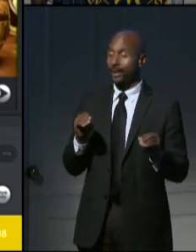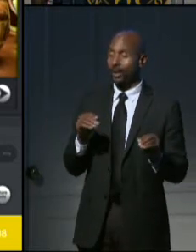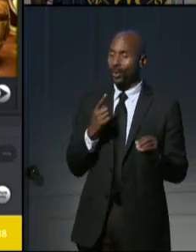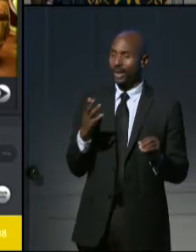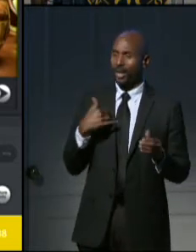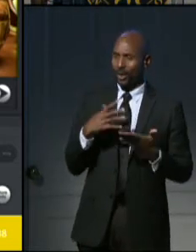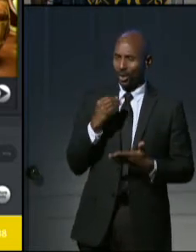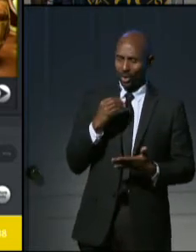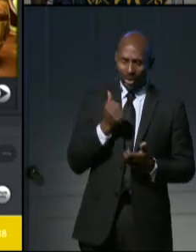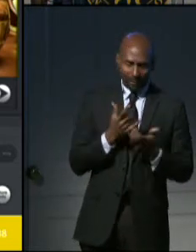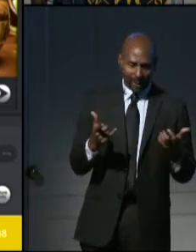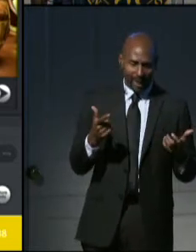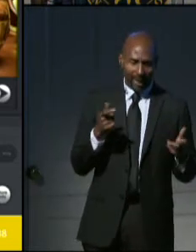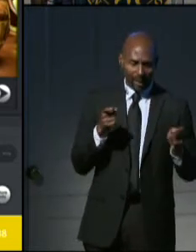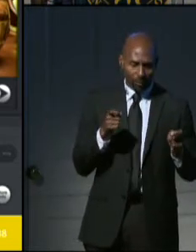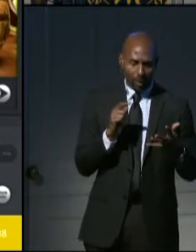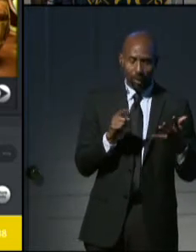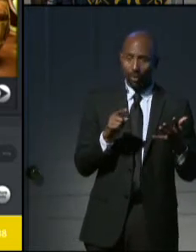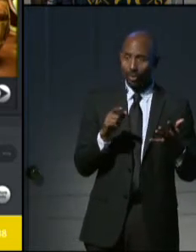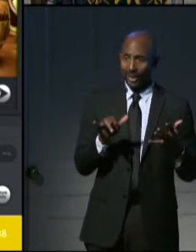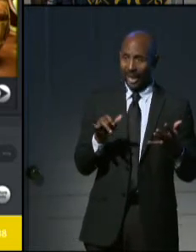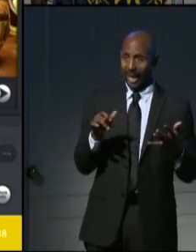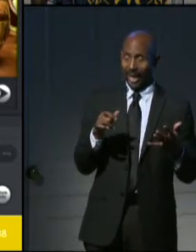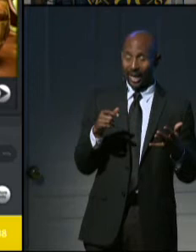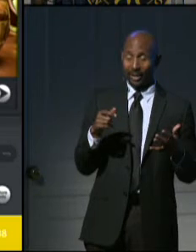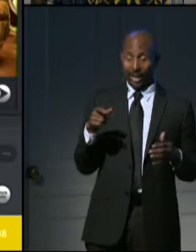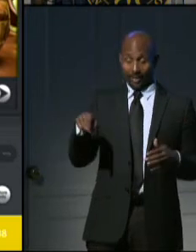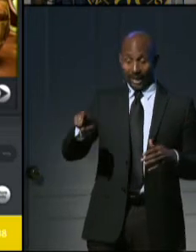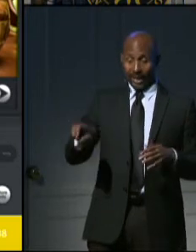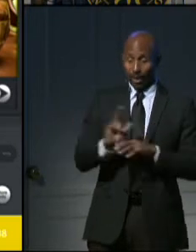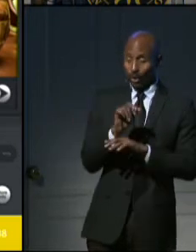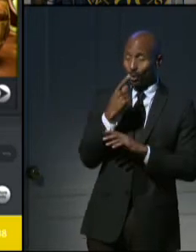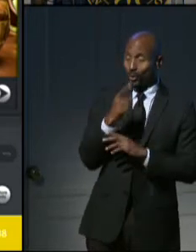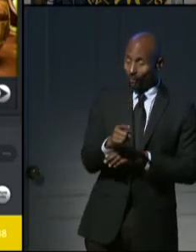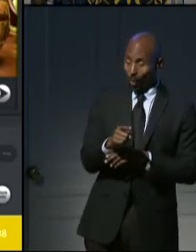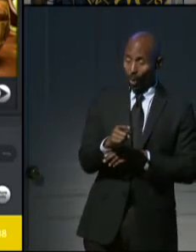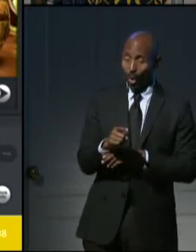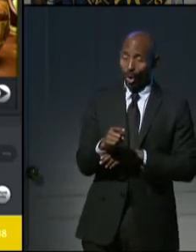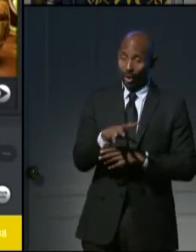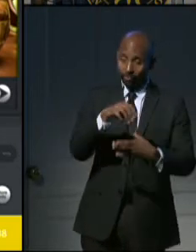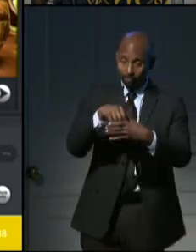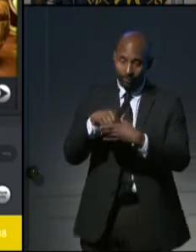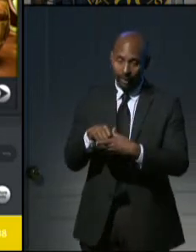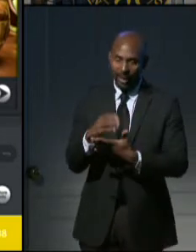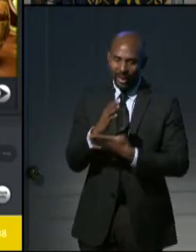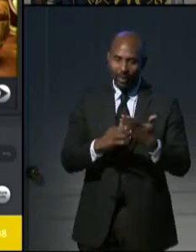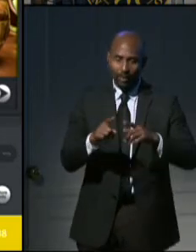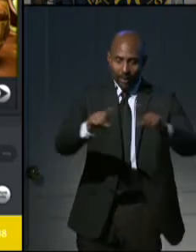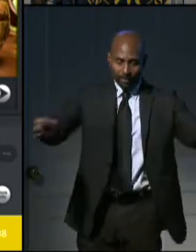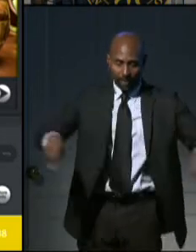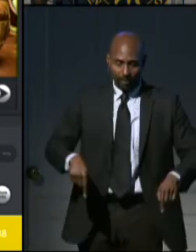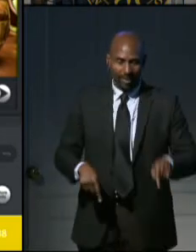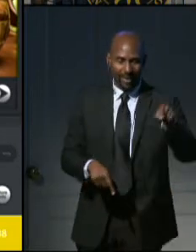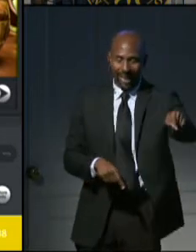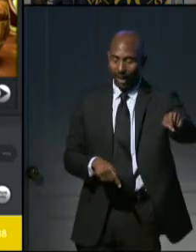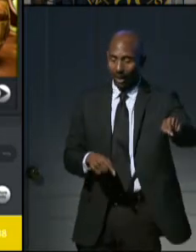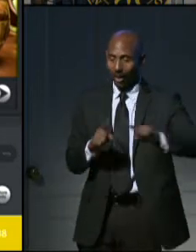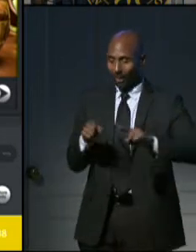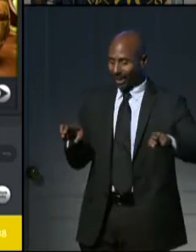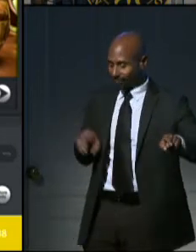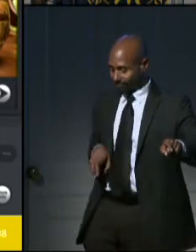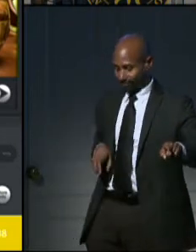controls that were really necessary for engagement, some of them were in the top corners of the screen and people couldn't reach them. So we ended up moving